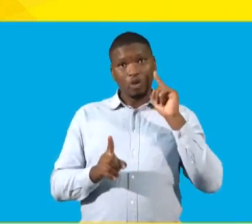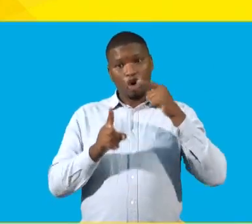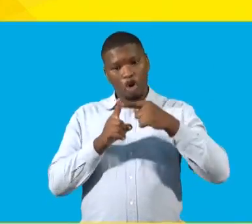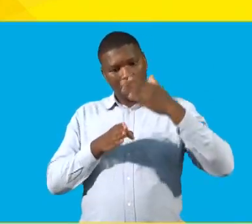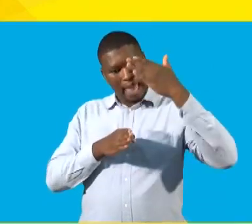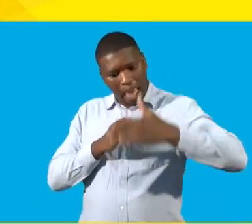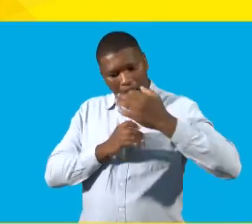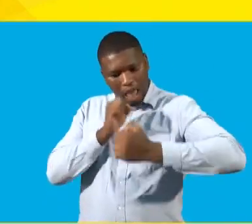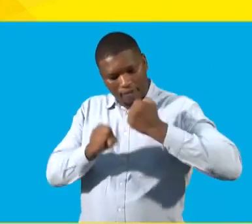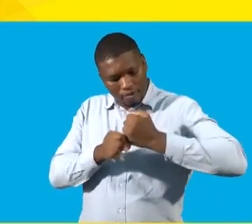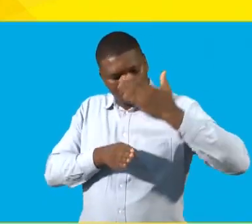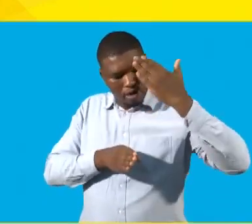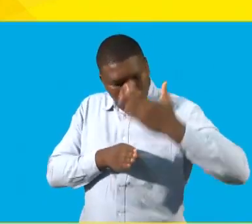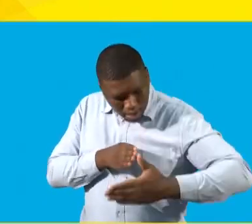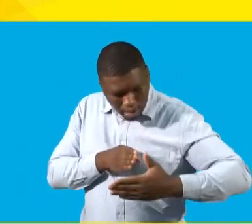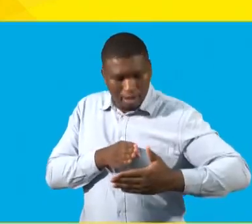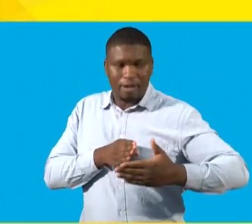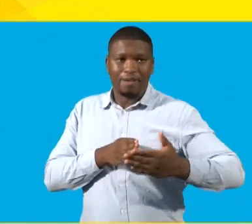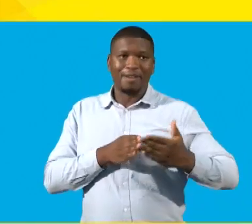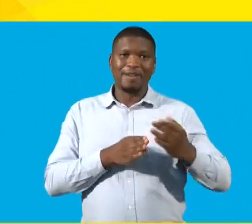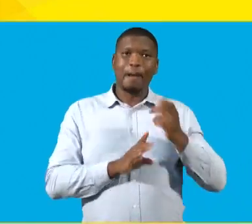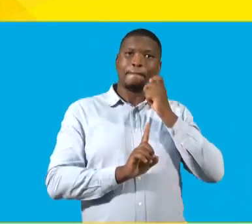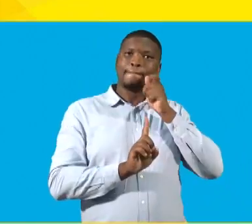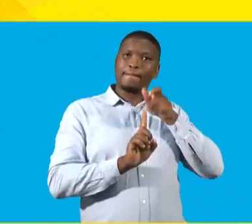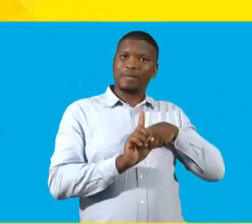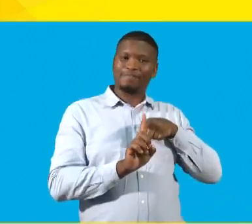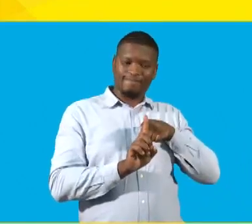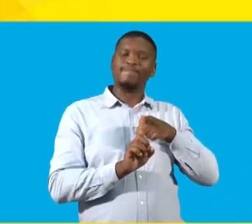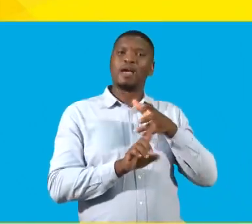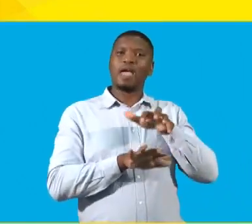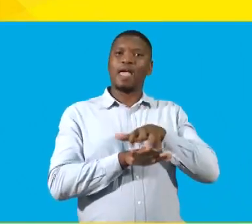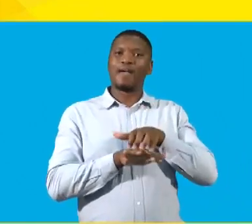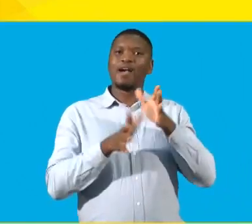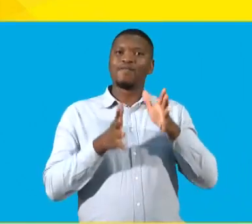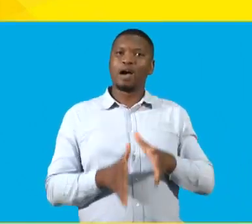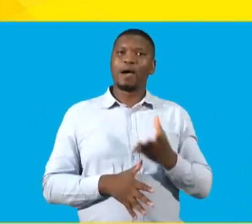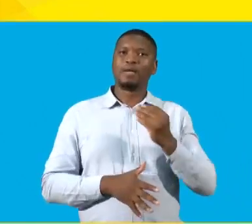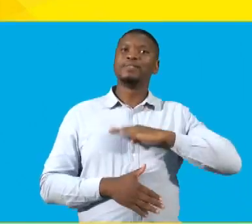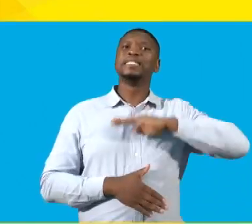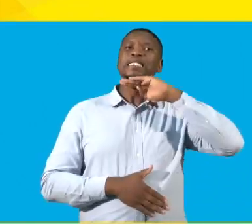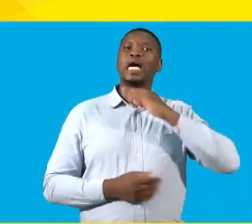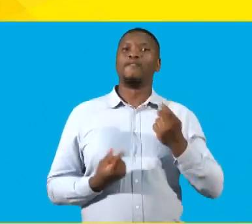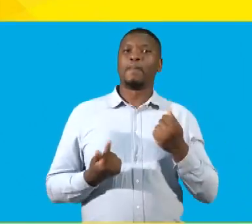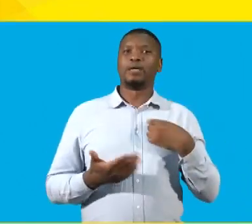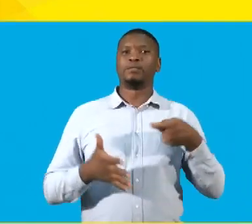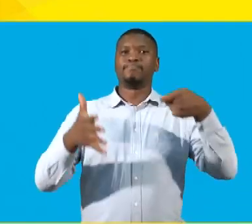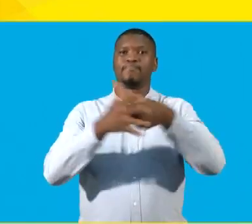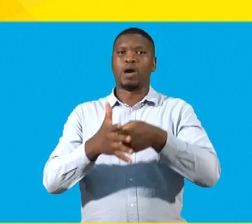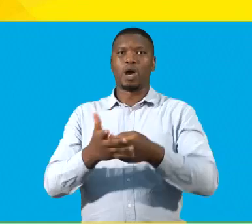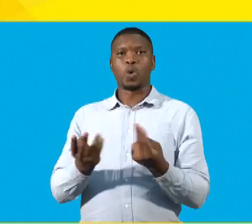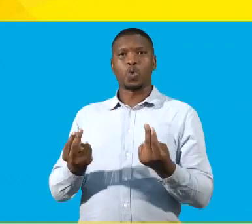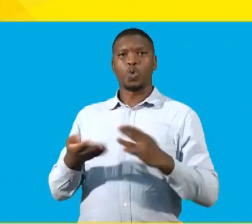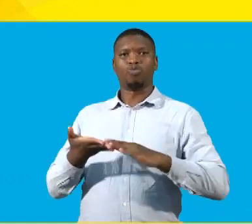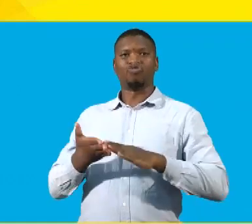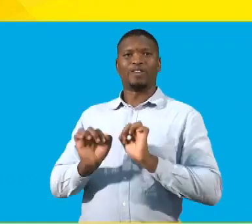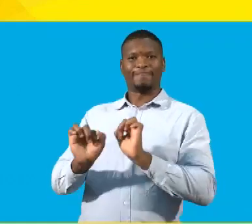end of those 5 years, the farmer has enough money to buy that